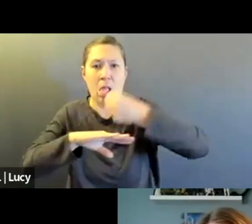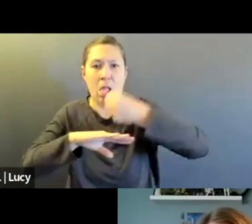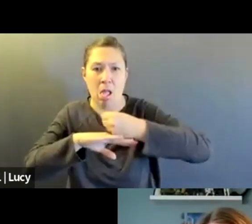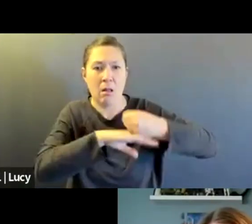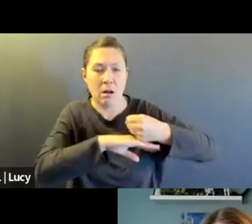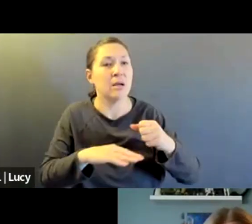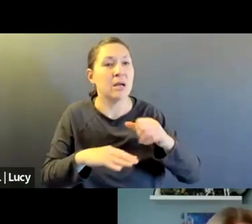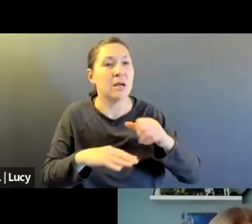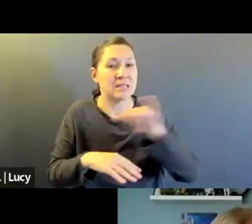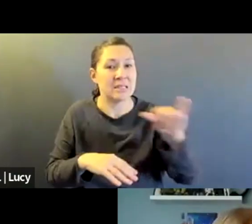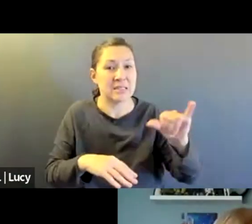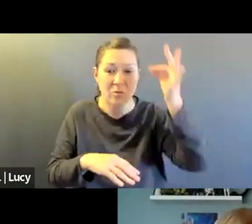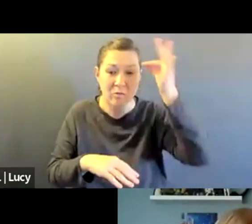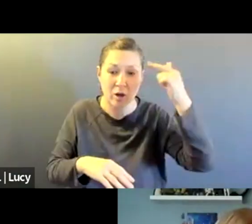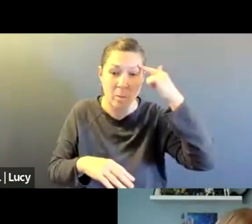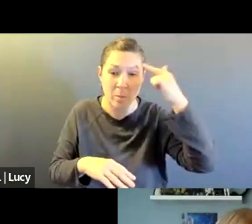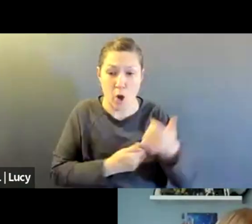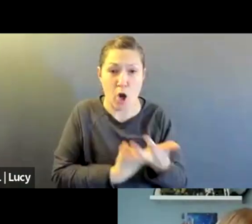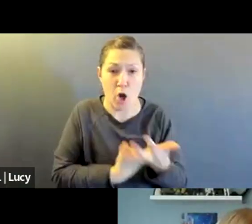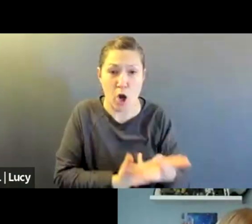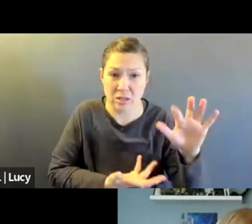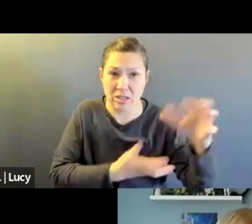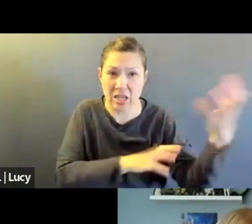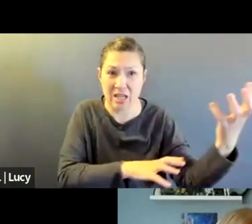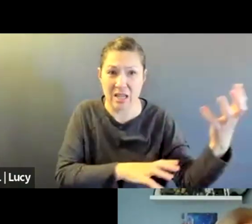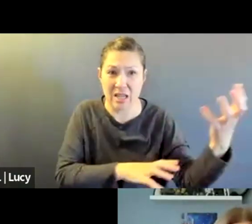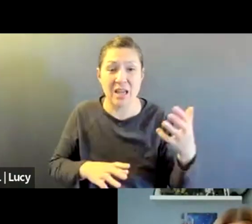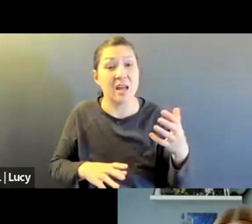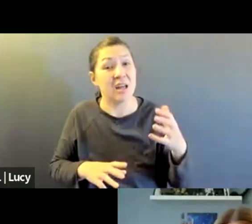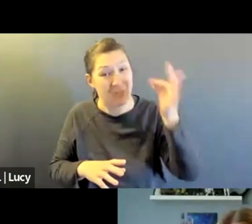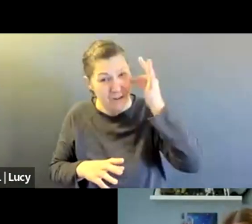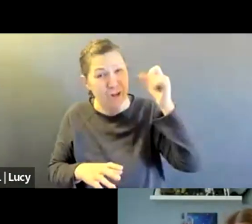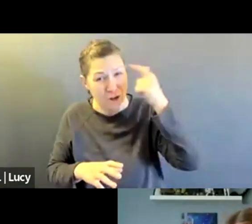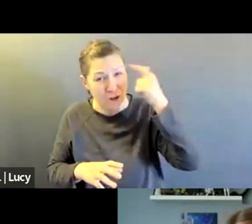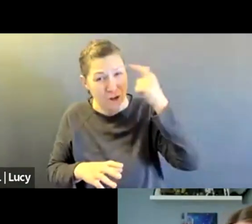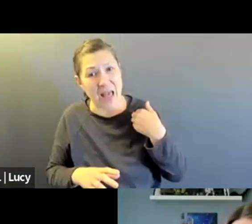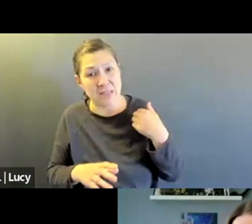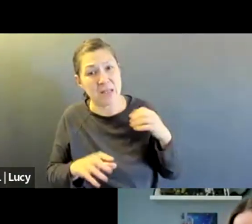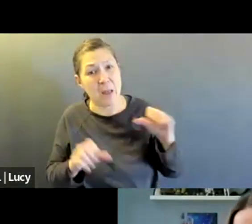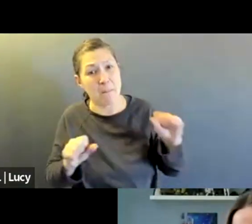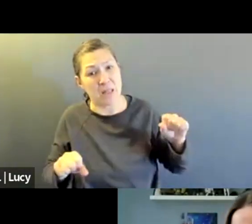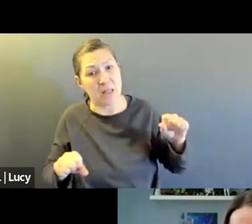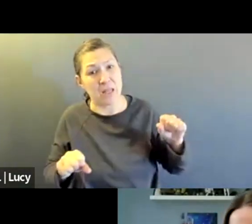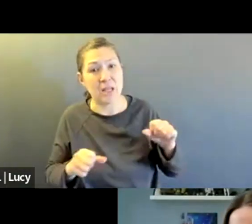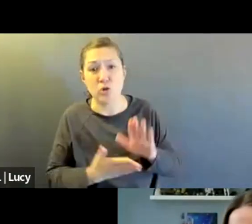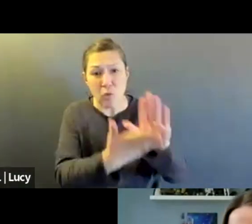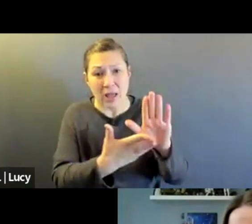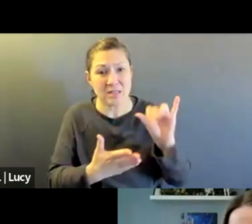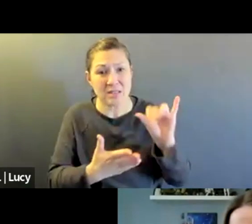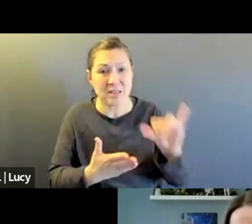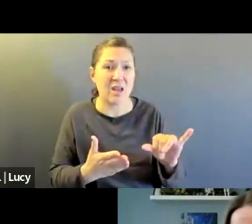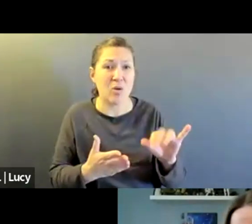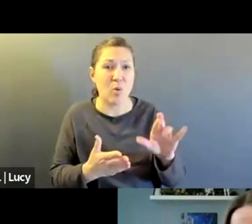federal government that is causing this chaos has the power to end that chaos or address that chaos. And one of those things